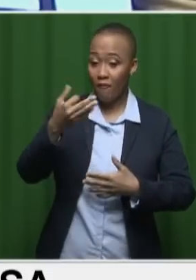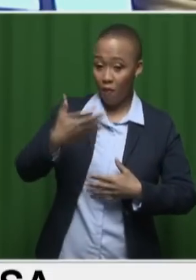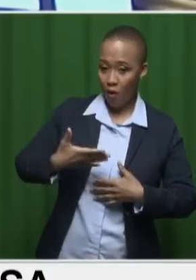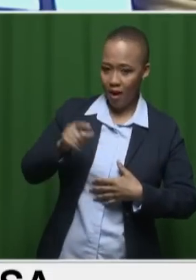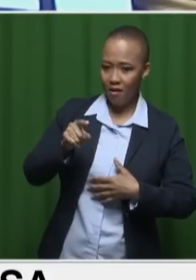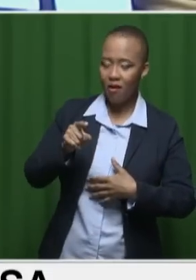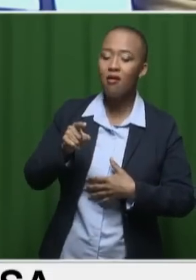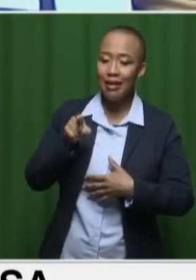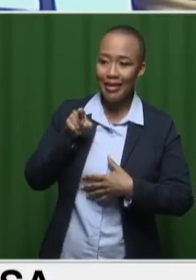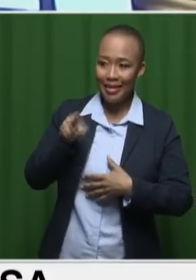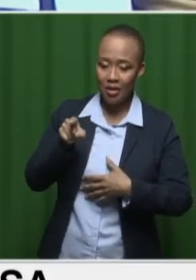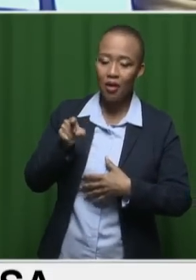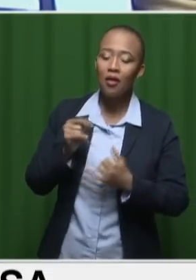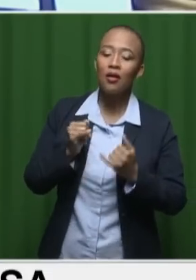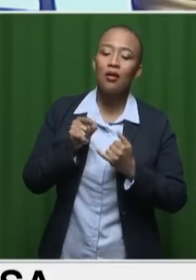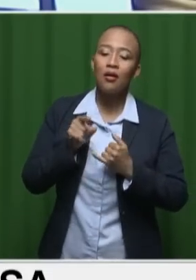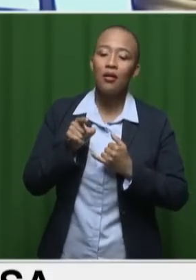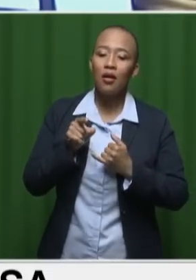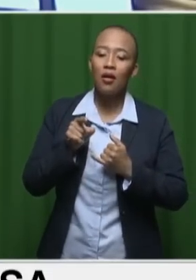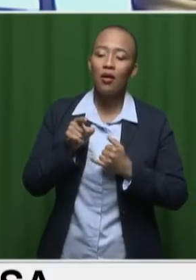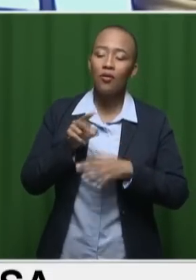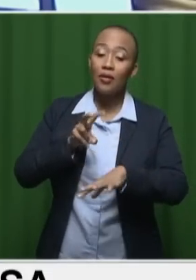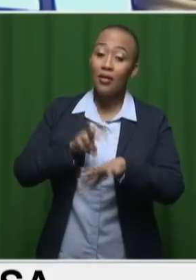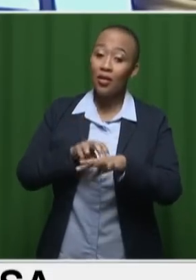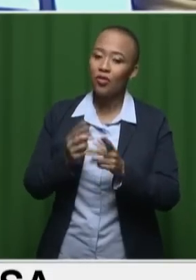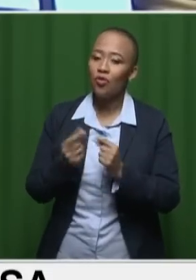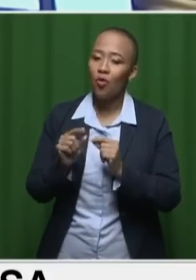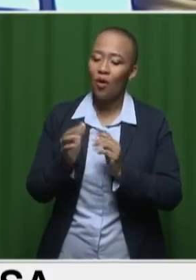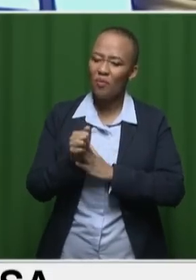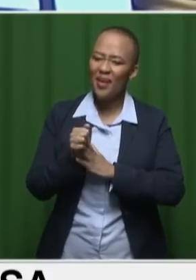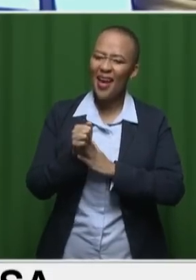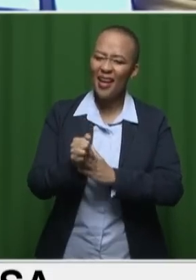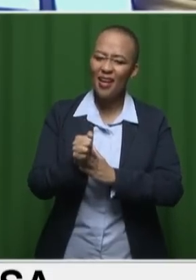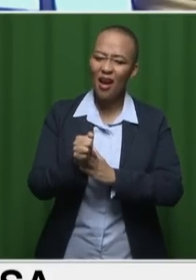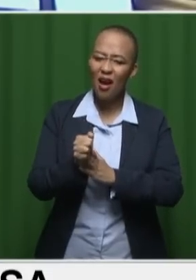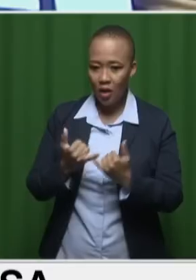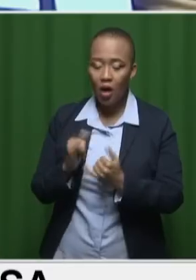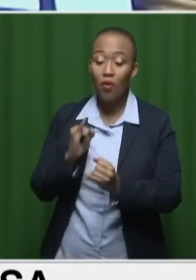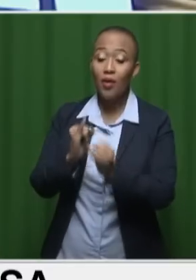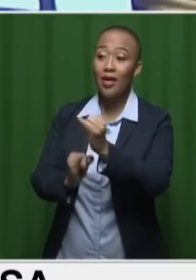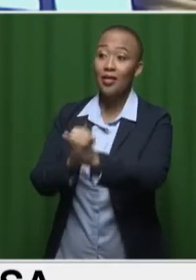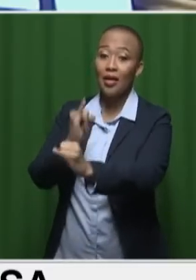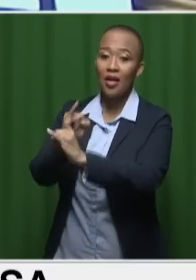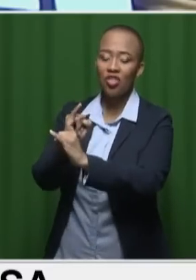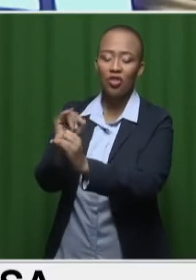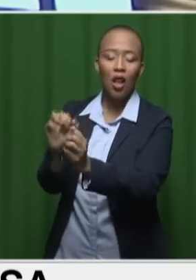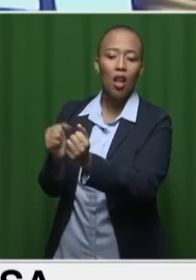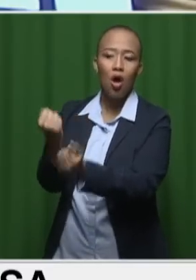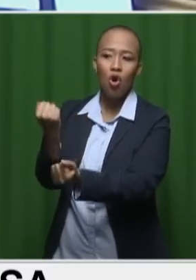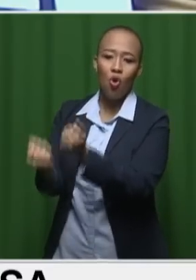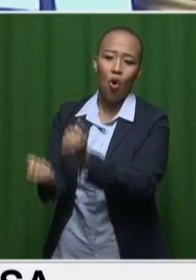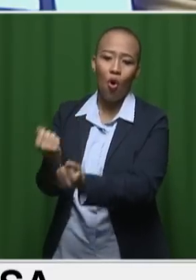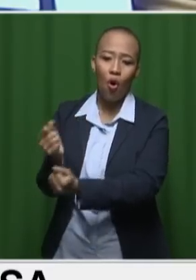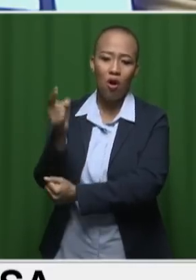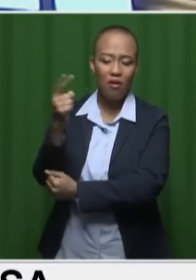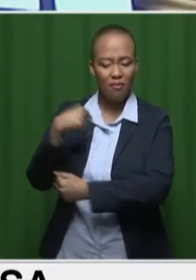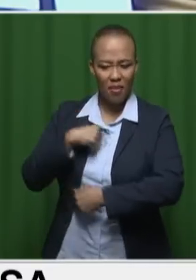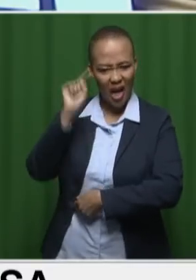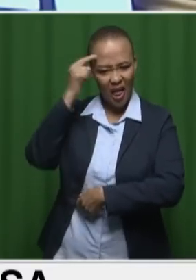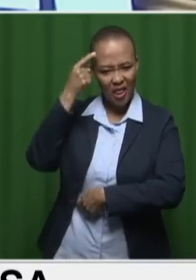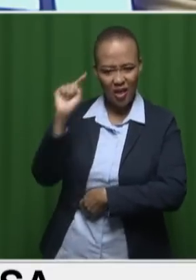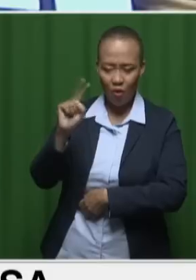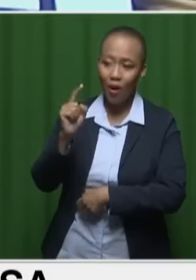I think we've seen in the wake of al-Bashir's saga that the departing from the International Criminal Court, it is something that would